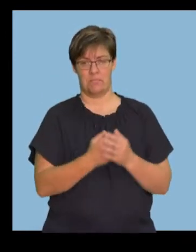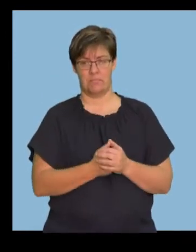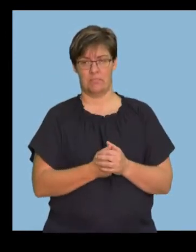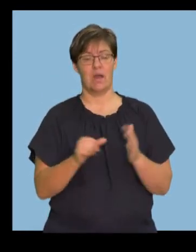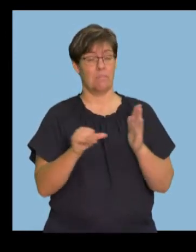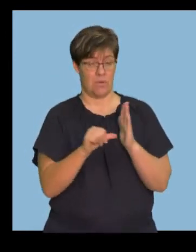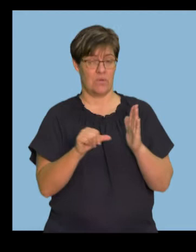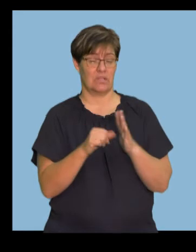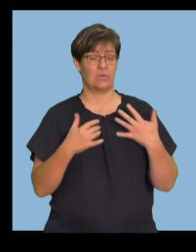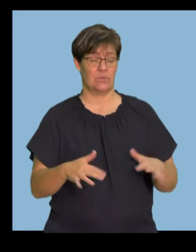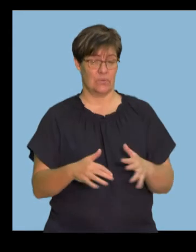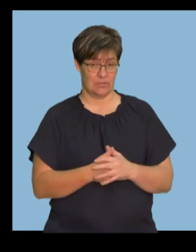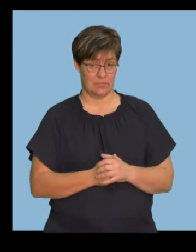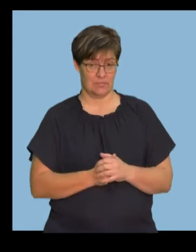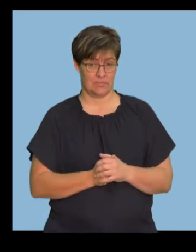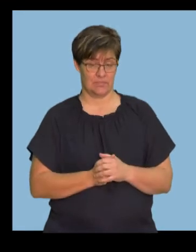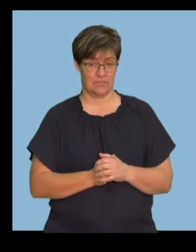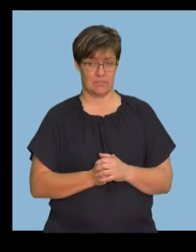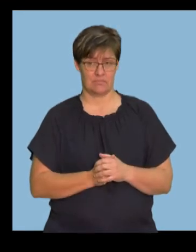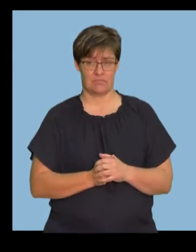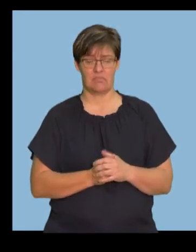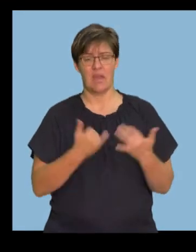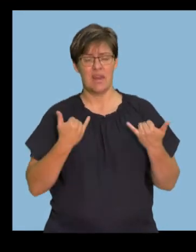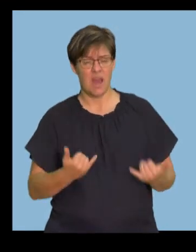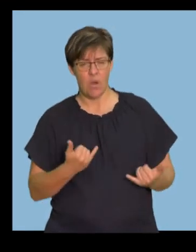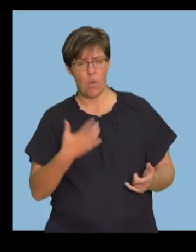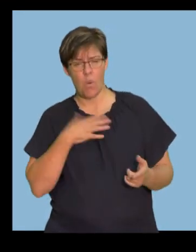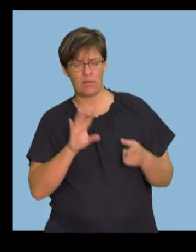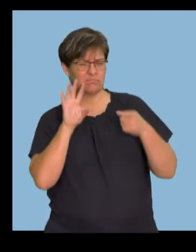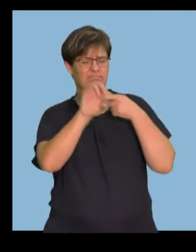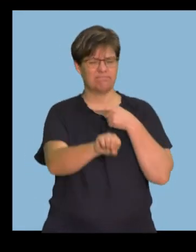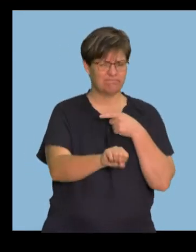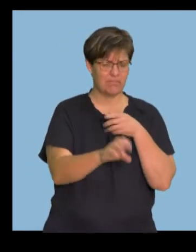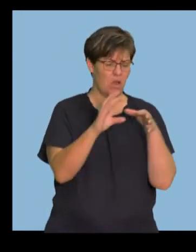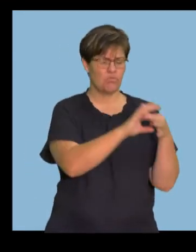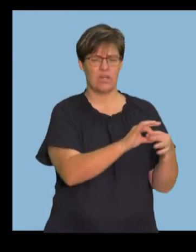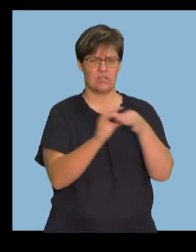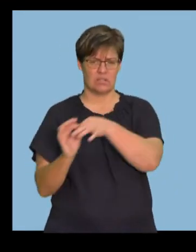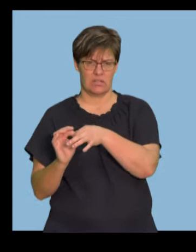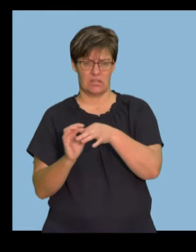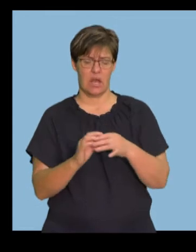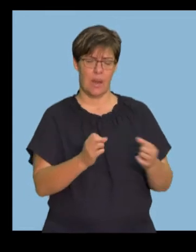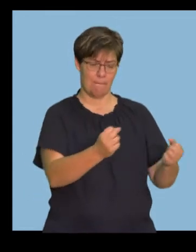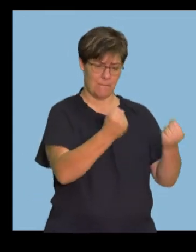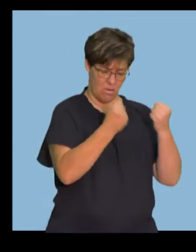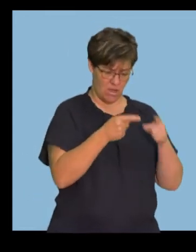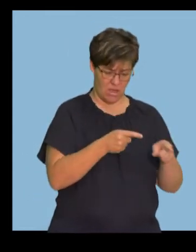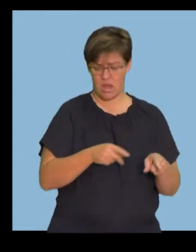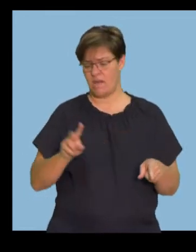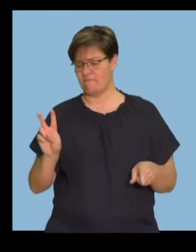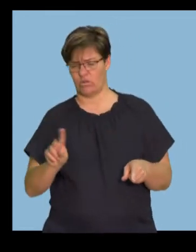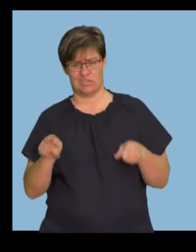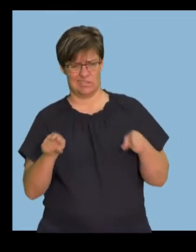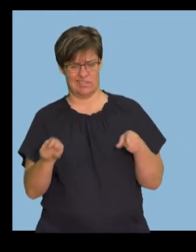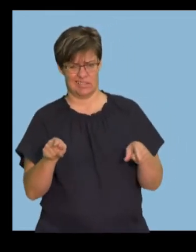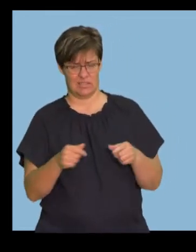between those two. Very, very important, okay? Now, we want to predict a relationship that exists between power and voltage.